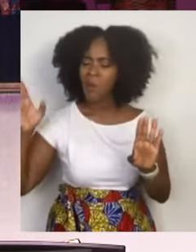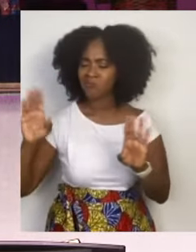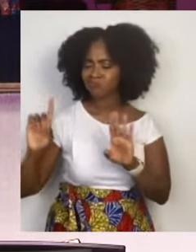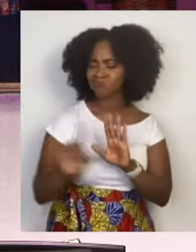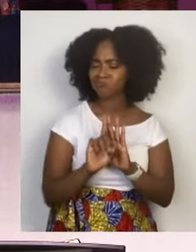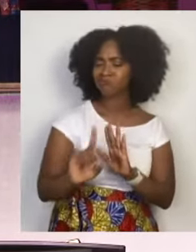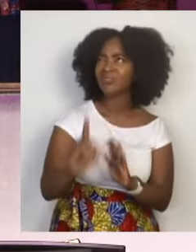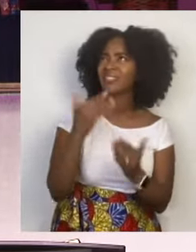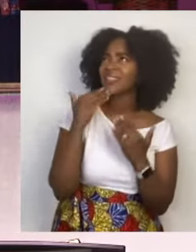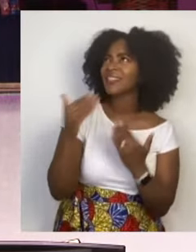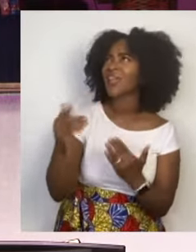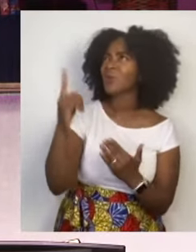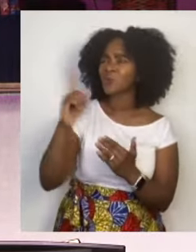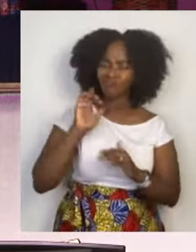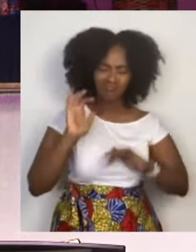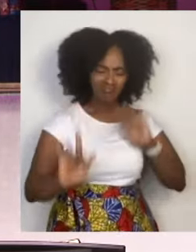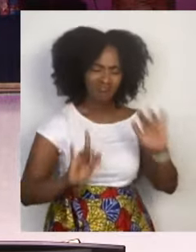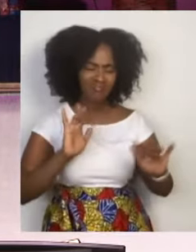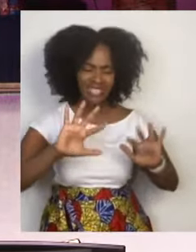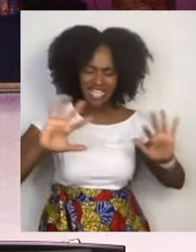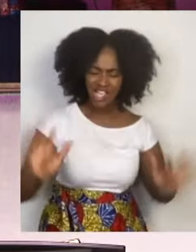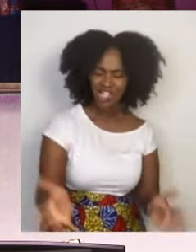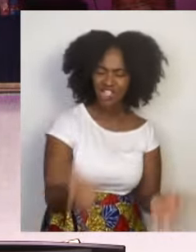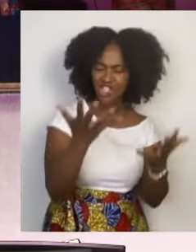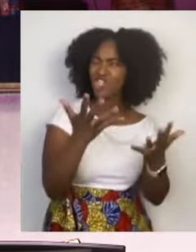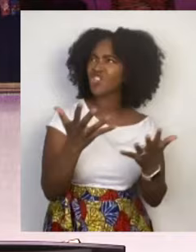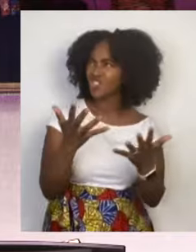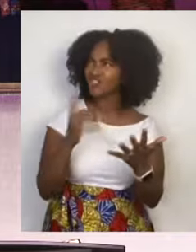up, for equipping afresh.